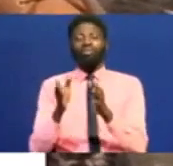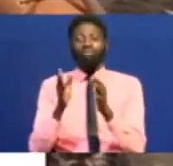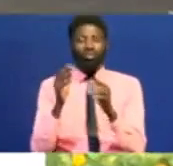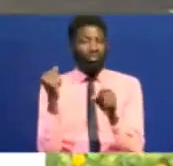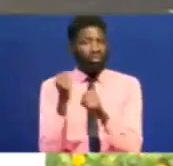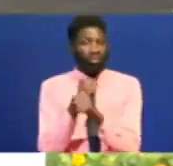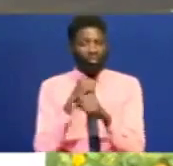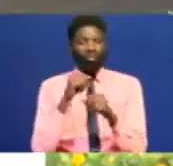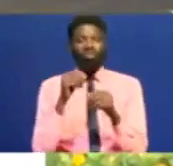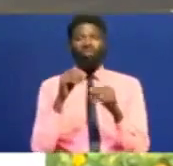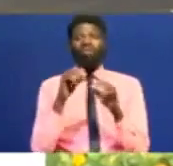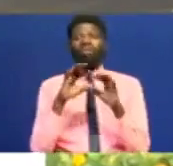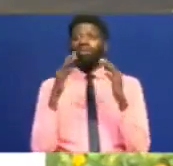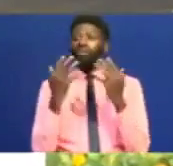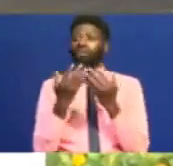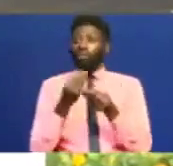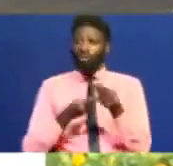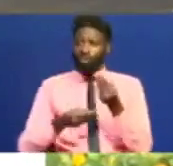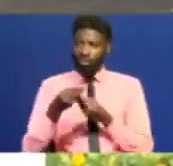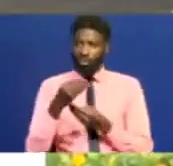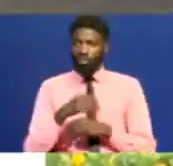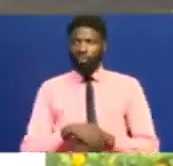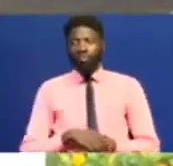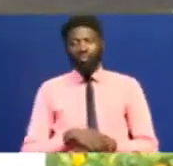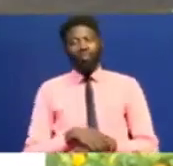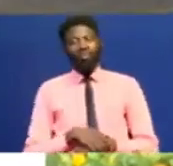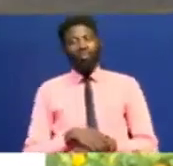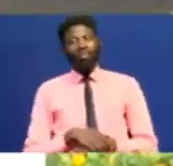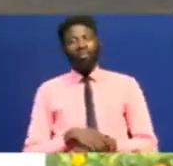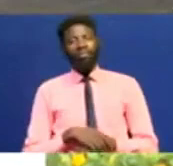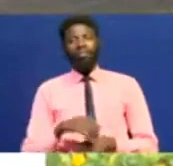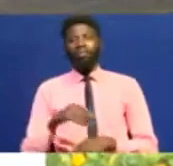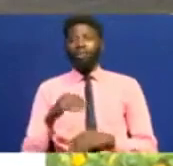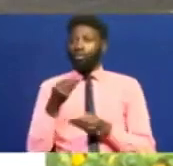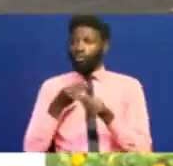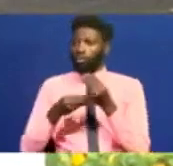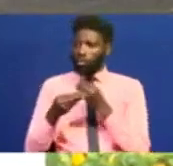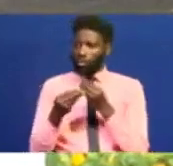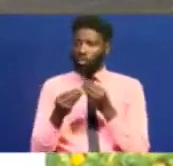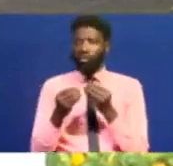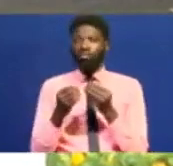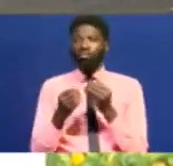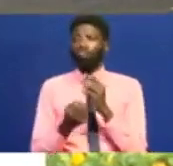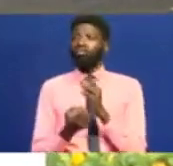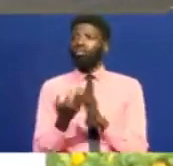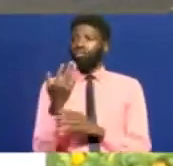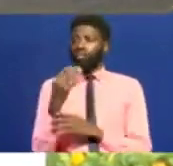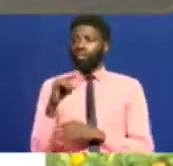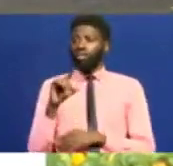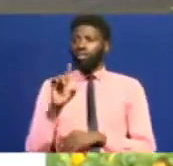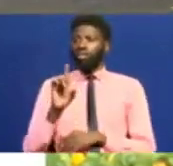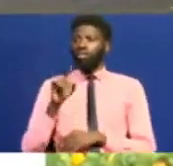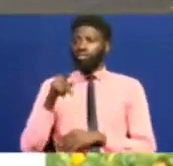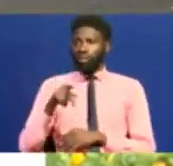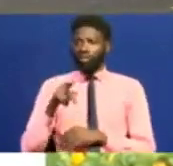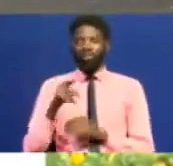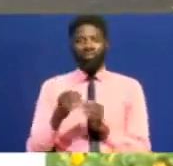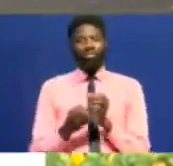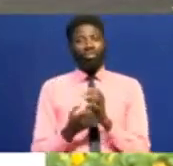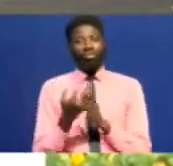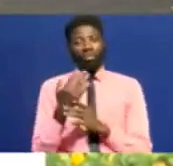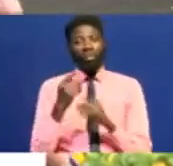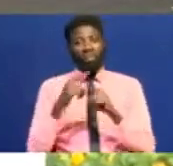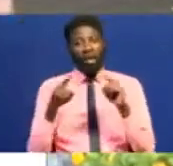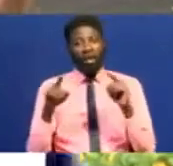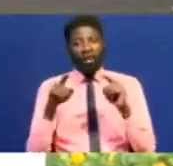haba. Economy is growing, the GDP value is growing, but the niche of ecological study of